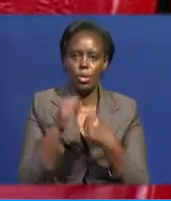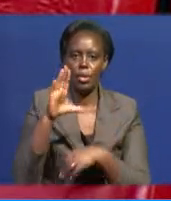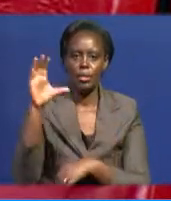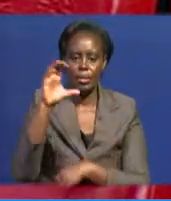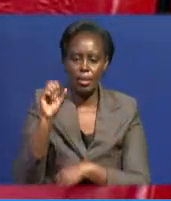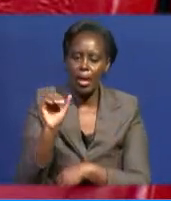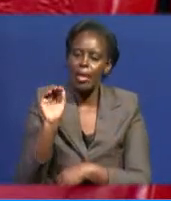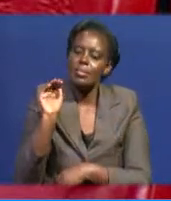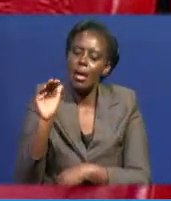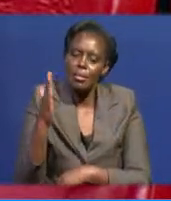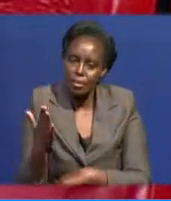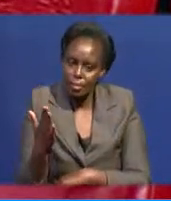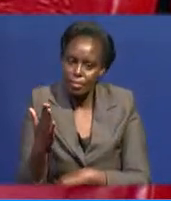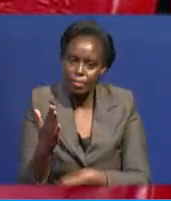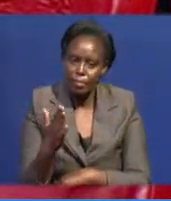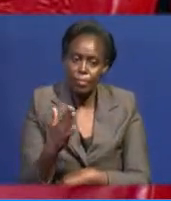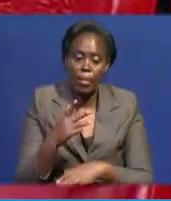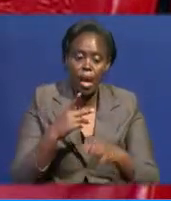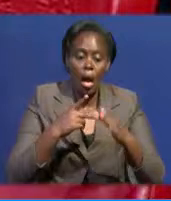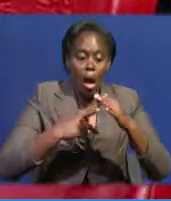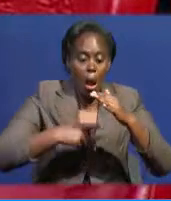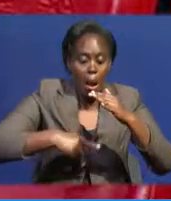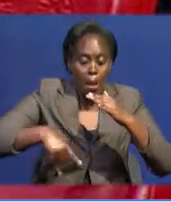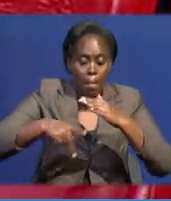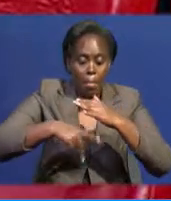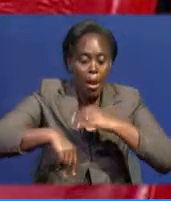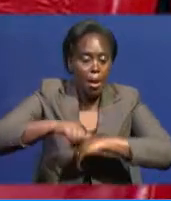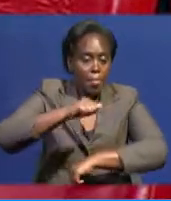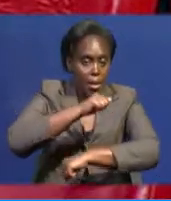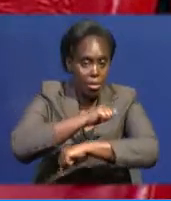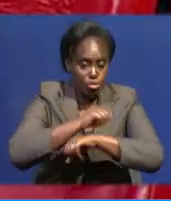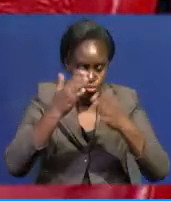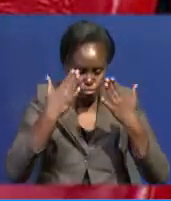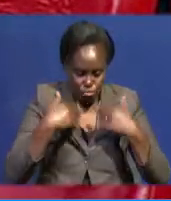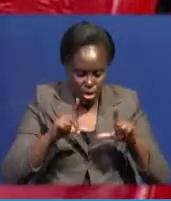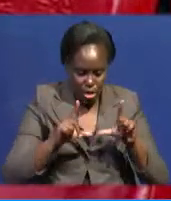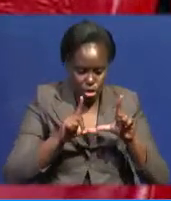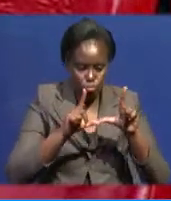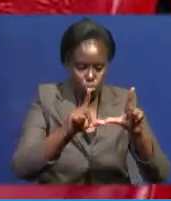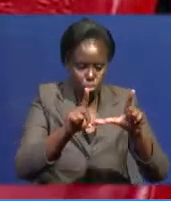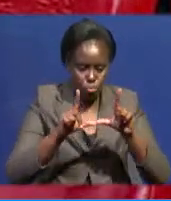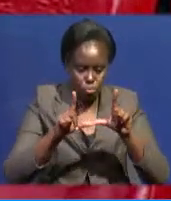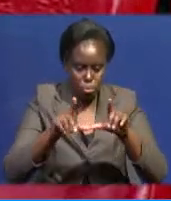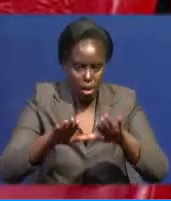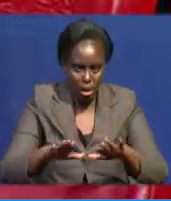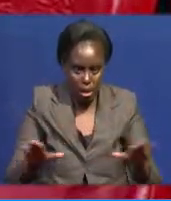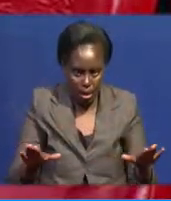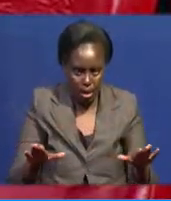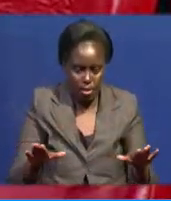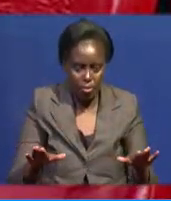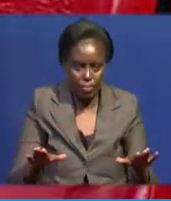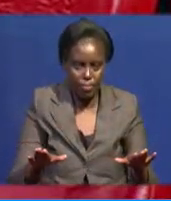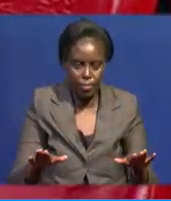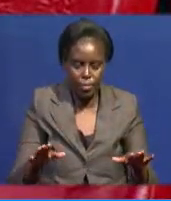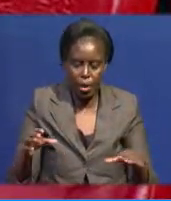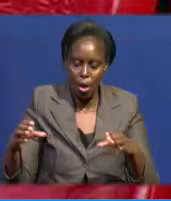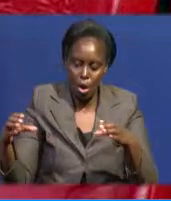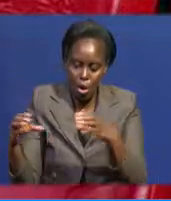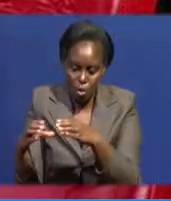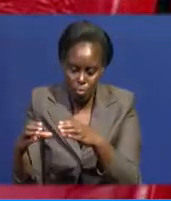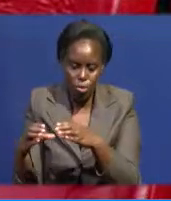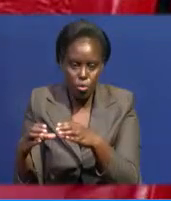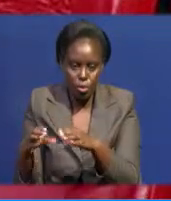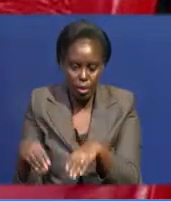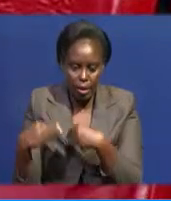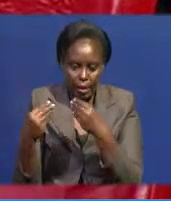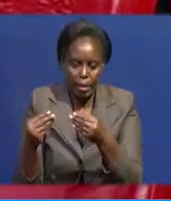CS. Primary schools have been titled. Whereas the land was donated by the same community, the churches have